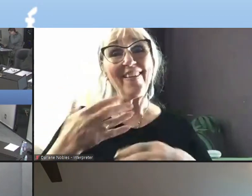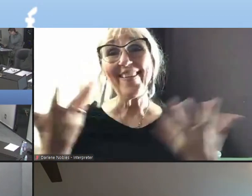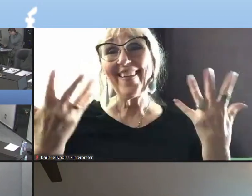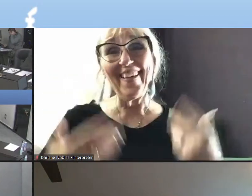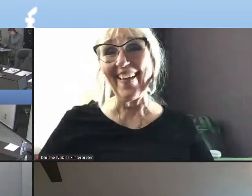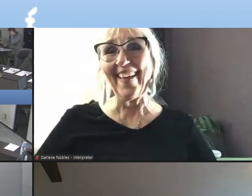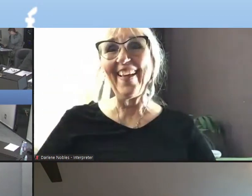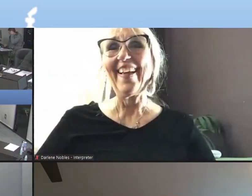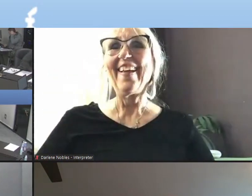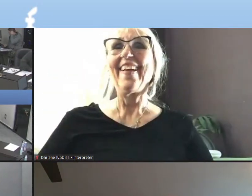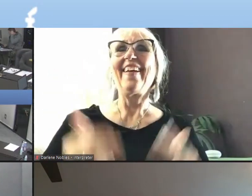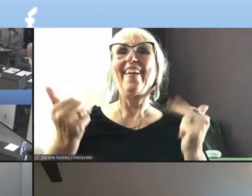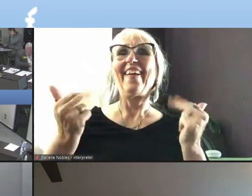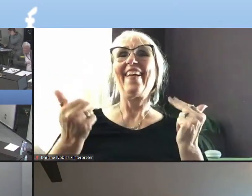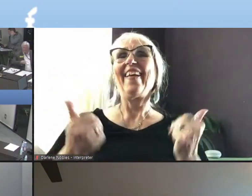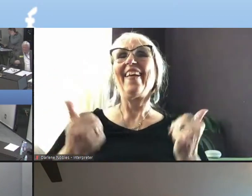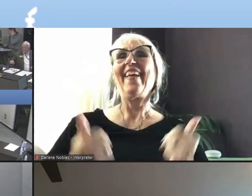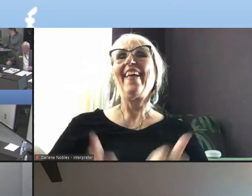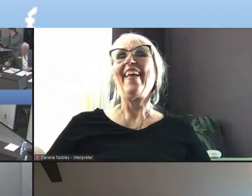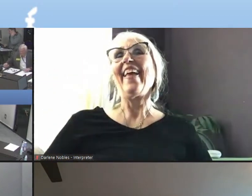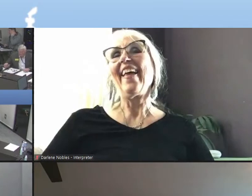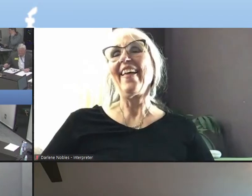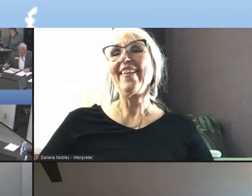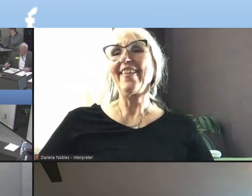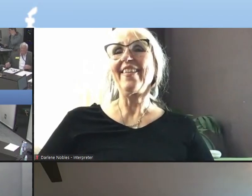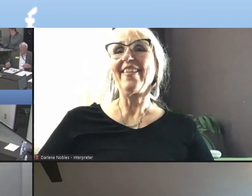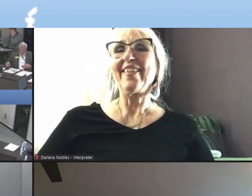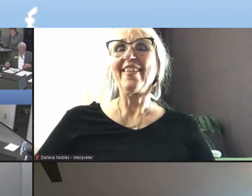Somebody else runs that part.